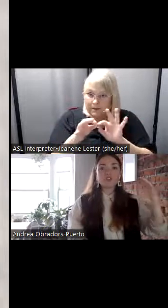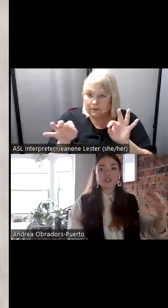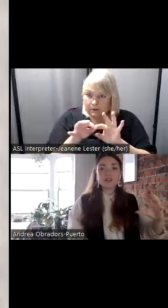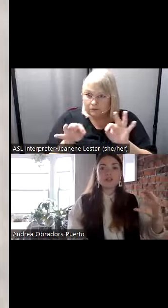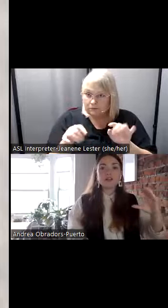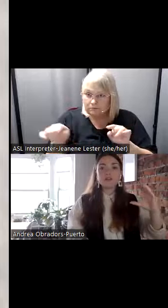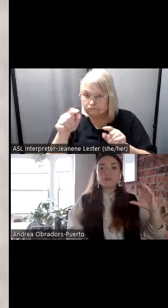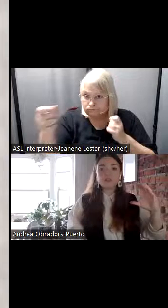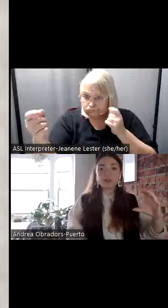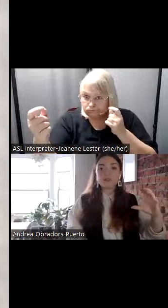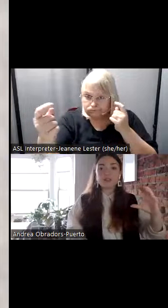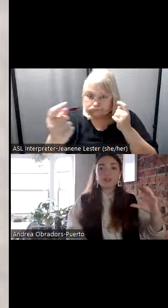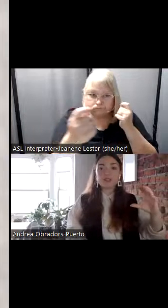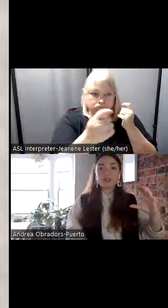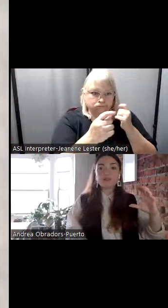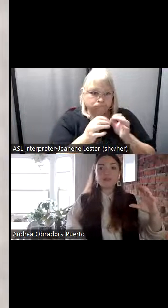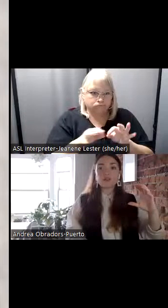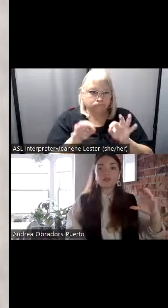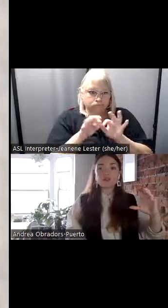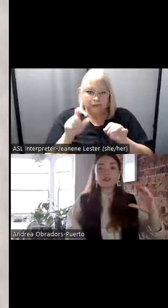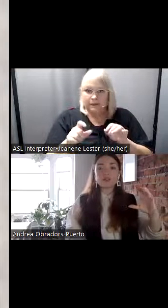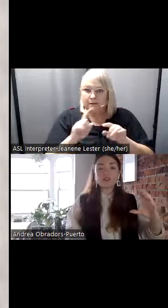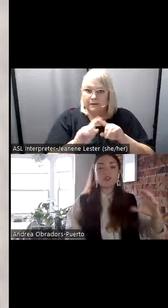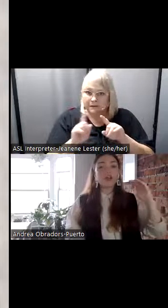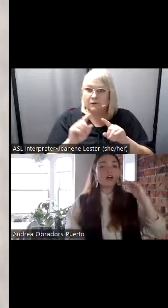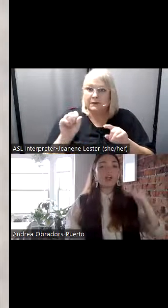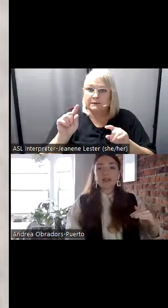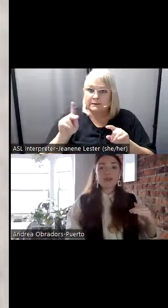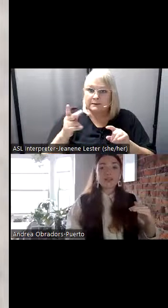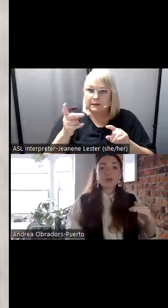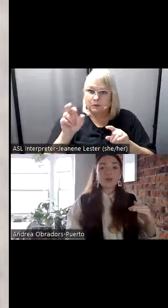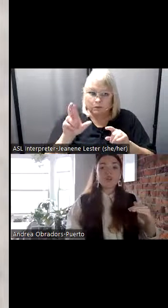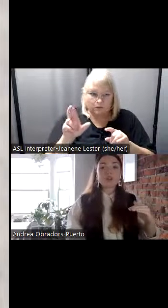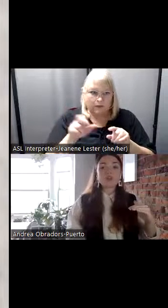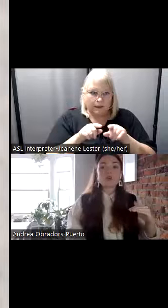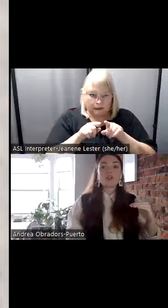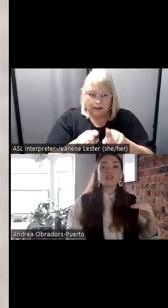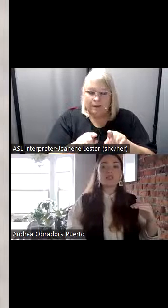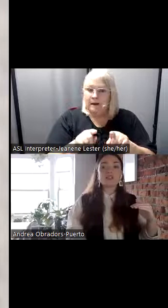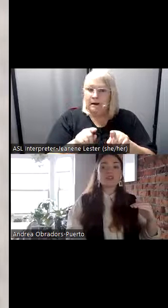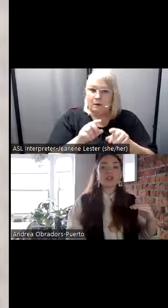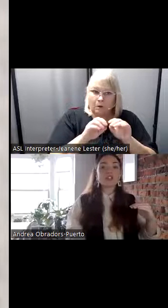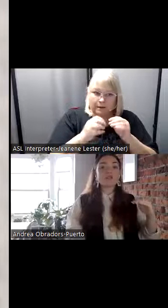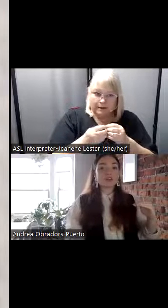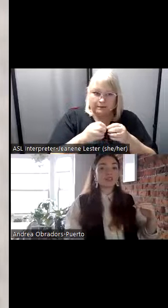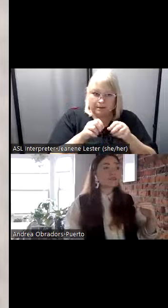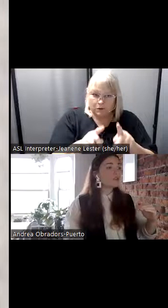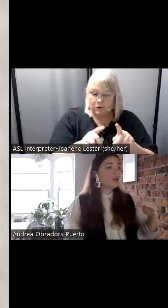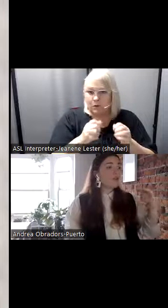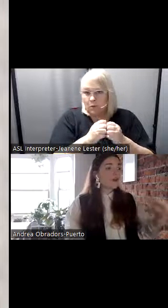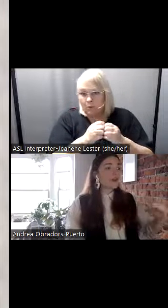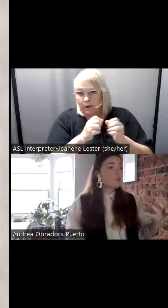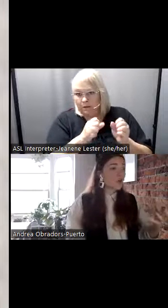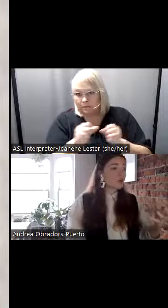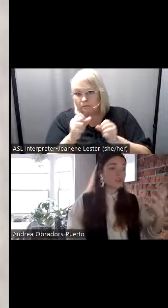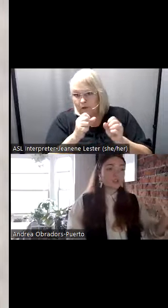language, understand and the relevant needs of the different stakeholders, align the design opportunities with organization strategy objectives,